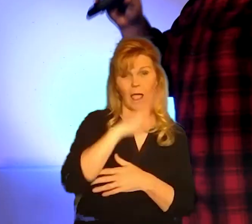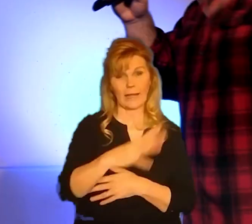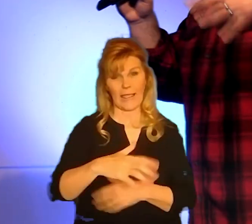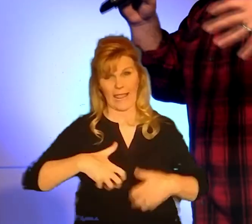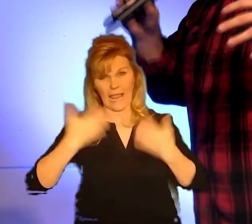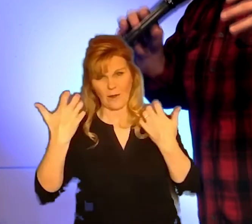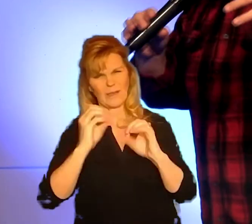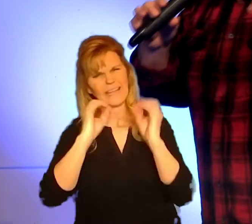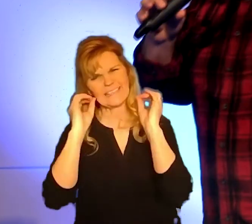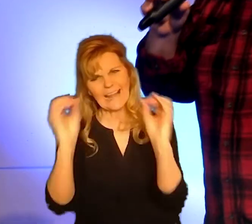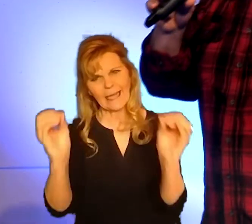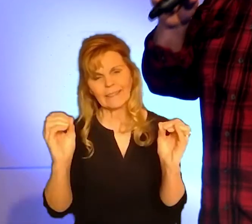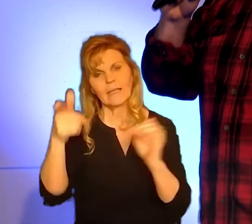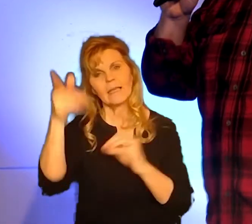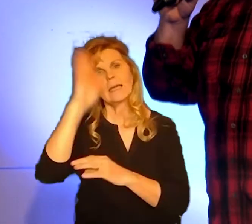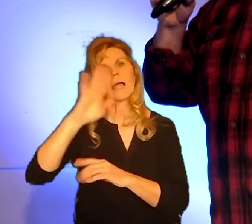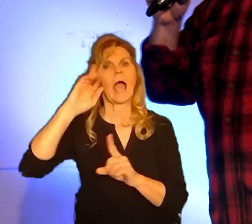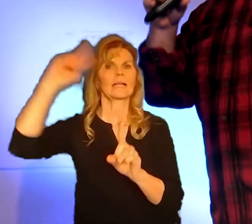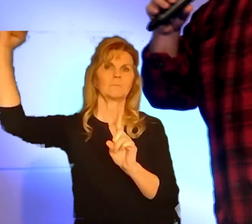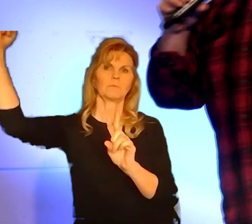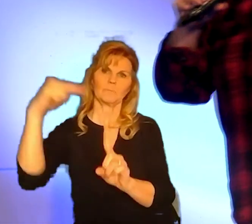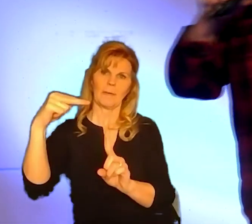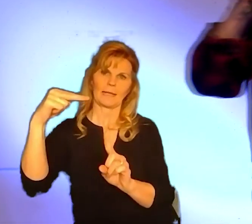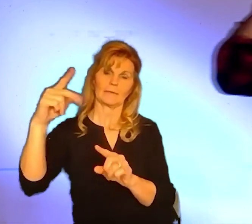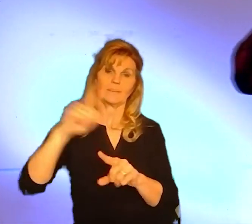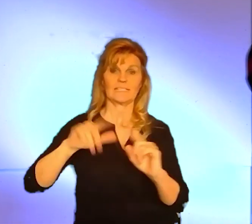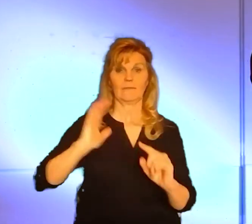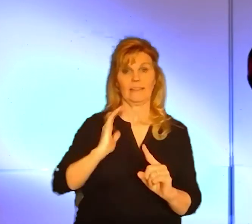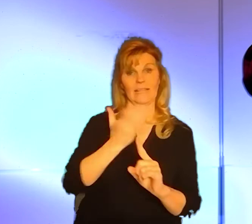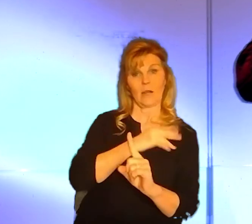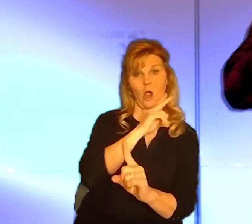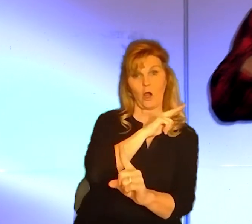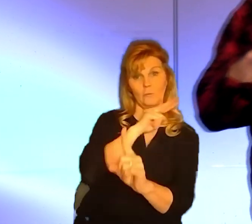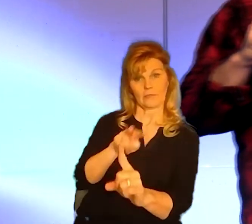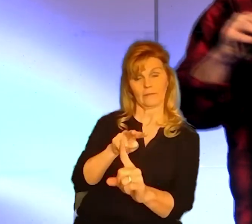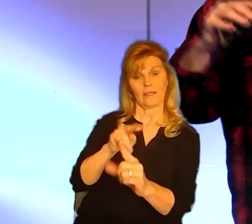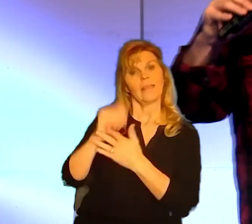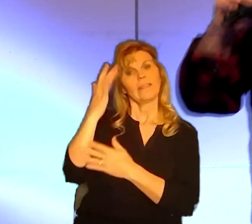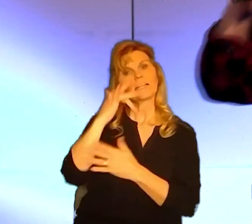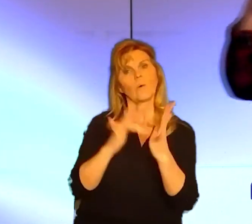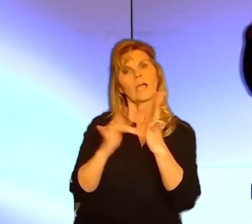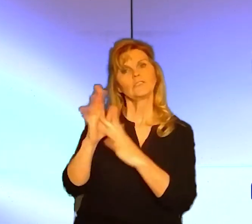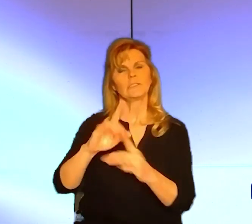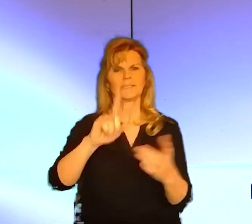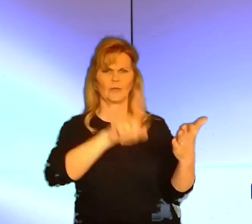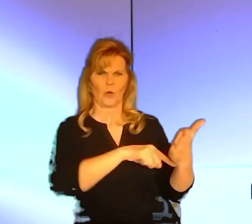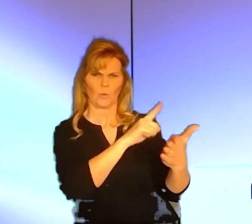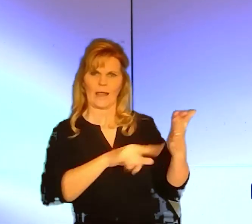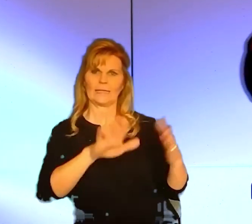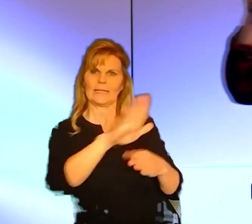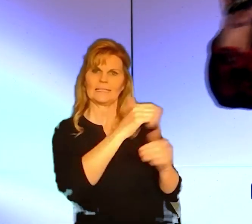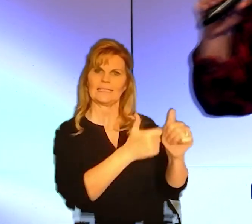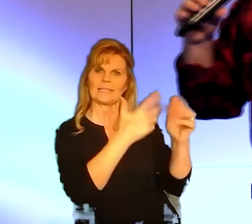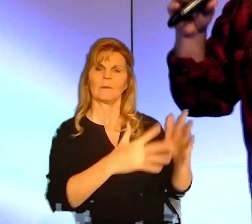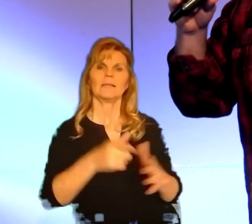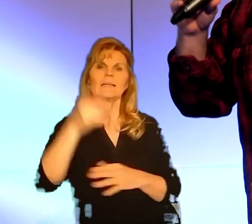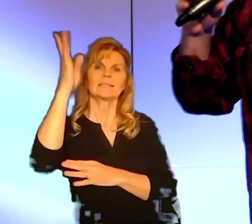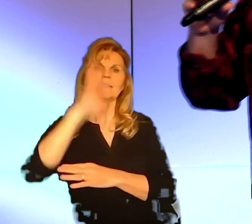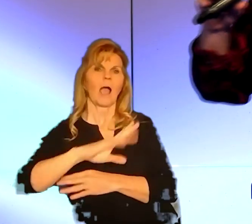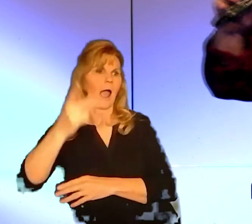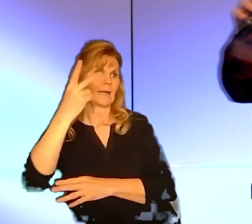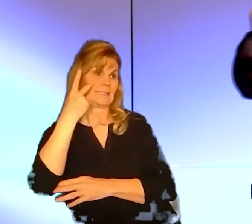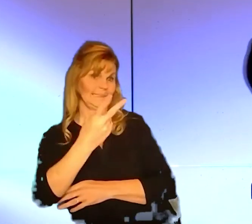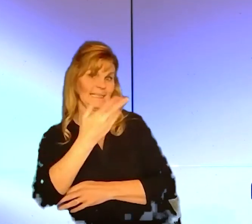has a perspective that's different than us. And that's why I think he even corrected his disciples, because he sees things differently than we see